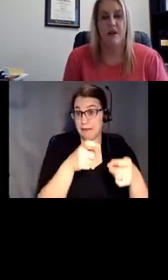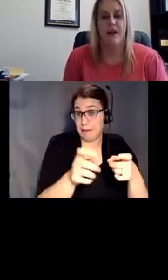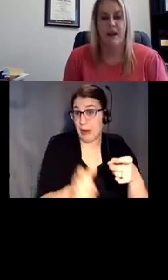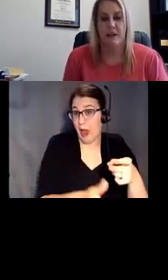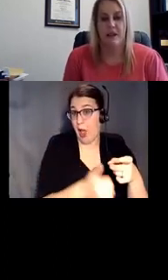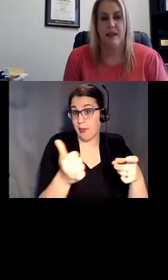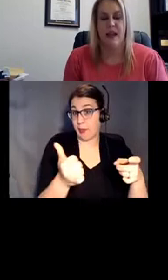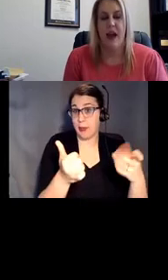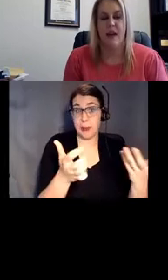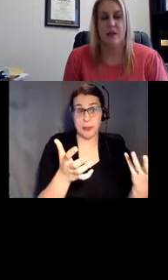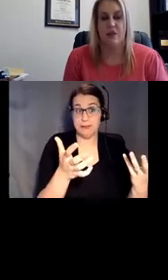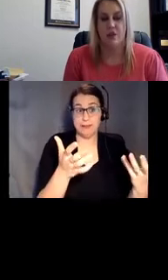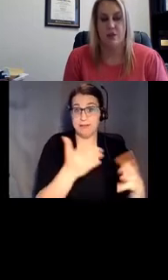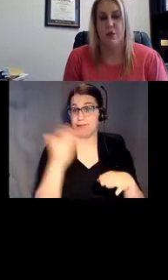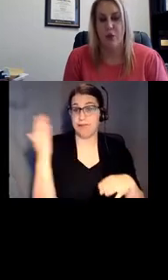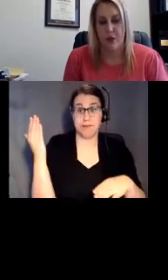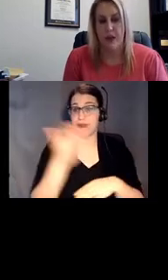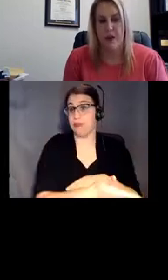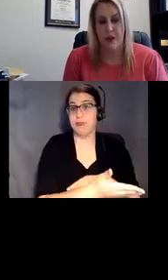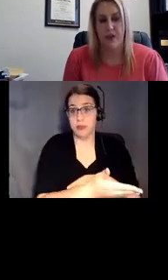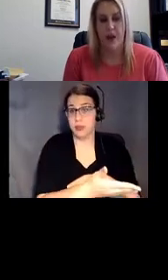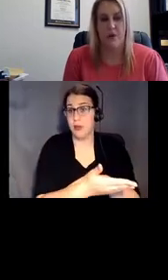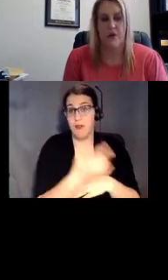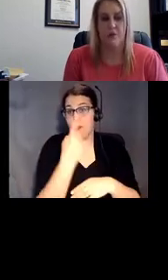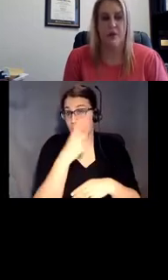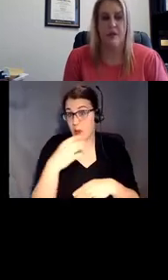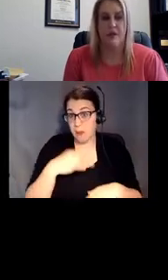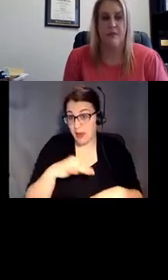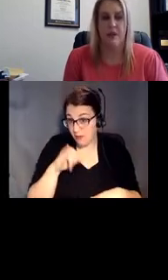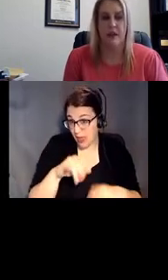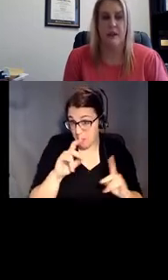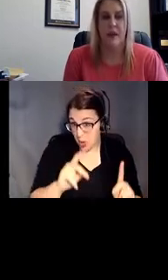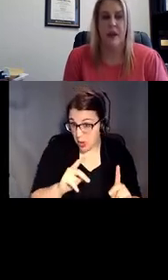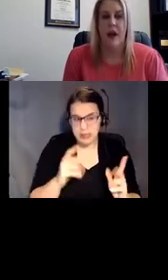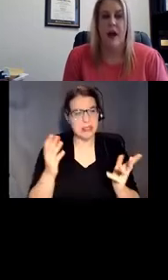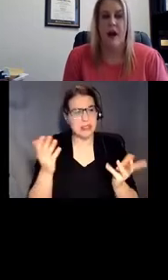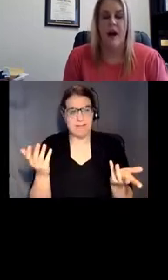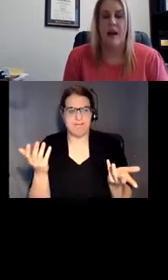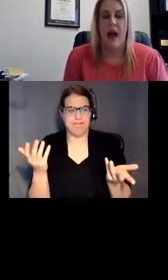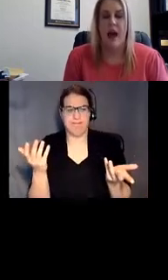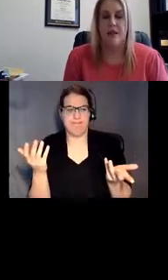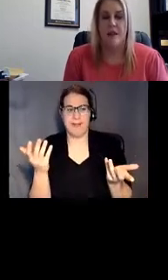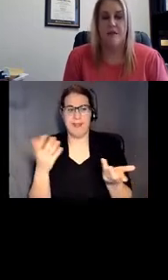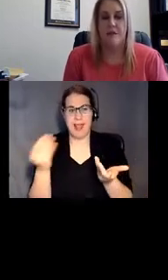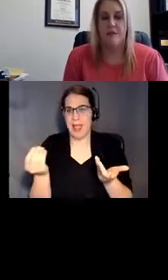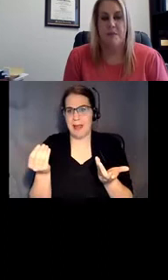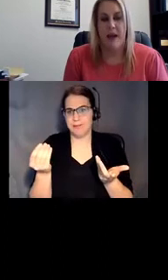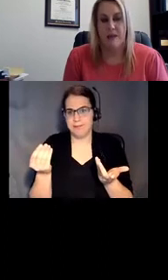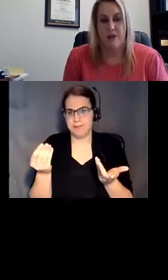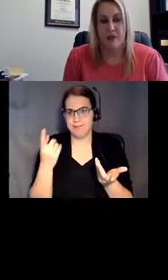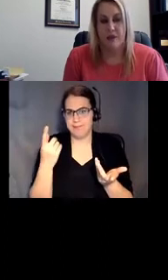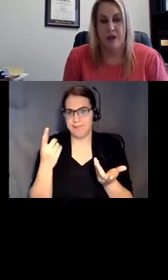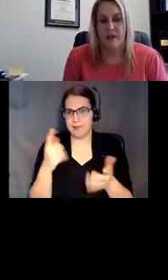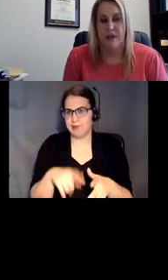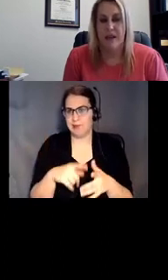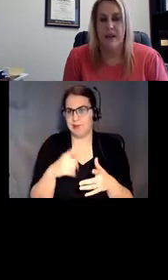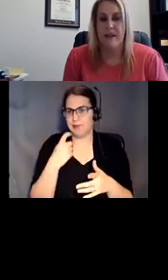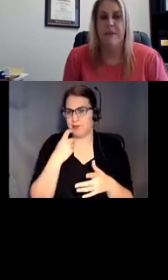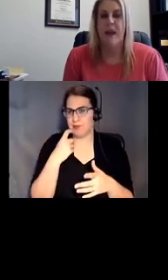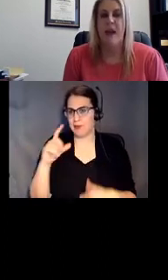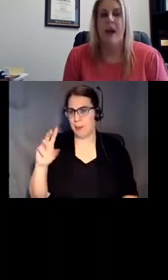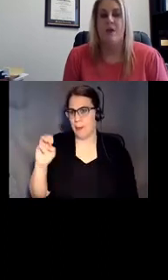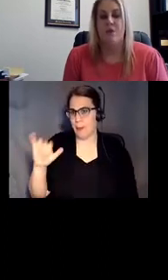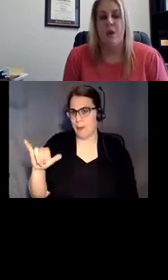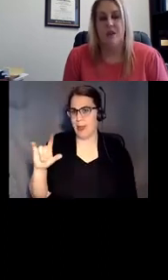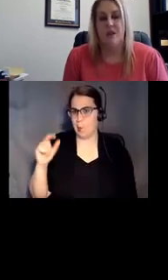an amount exceeding that for the benefit of that person with a disability. And as of May